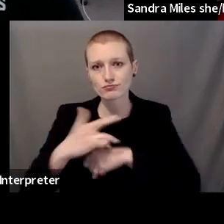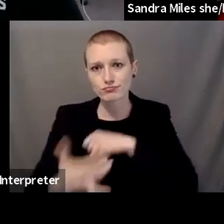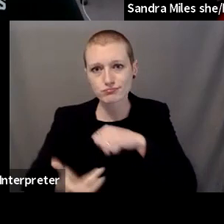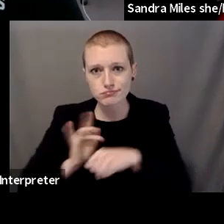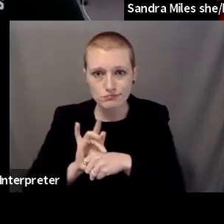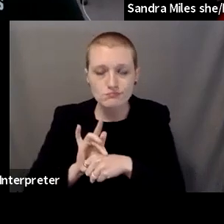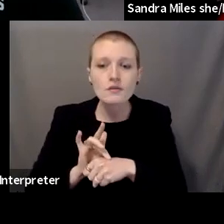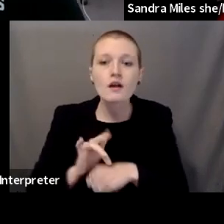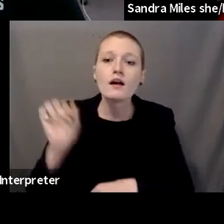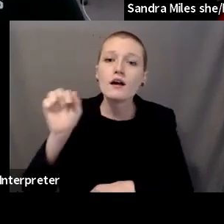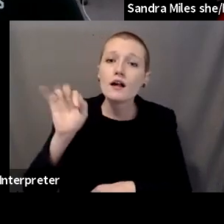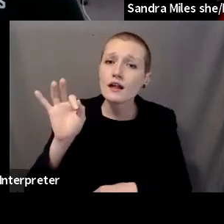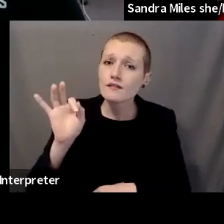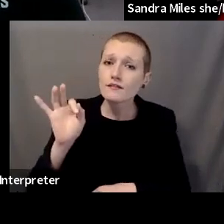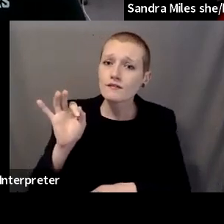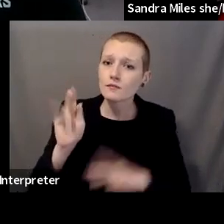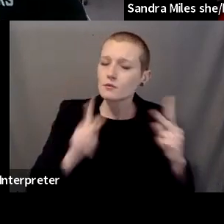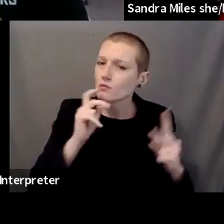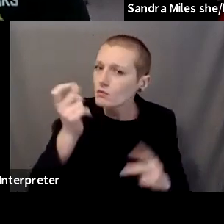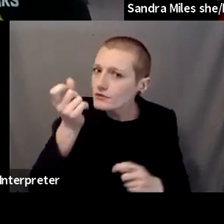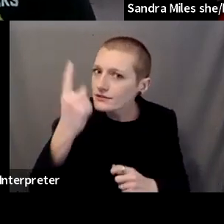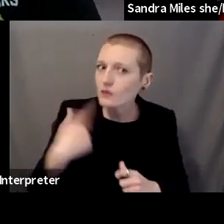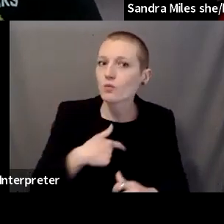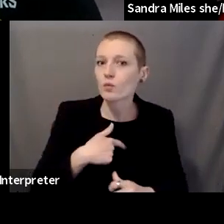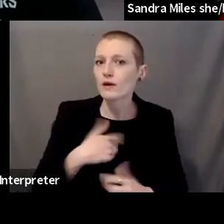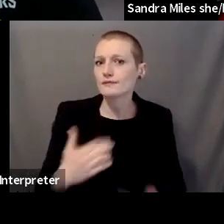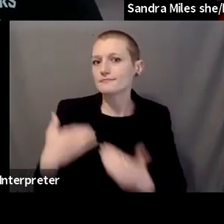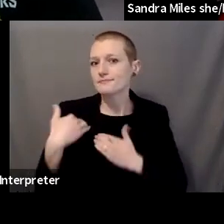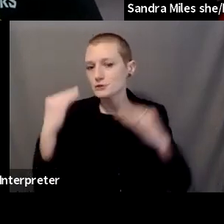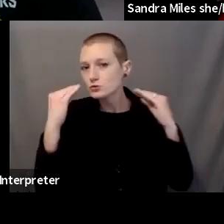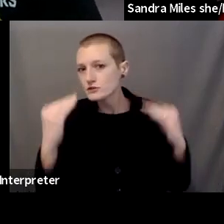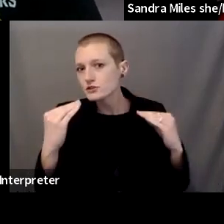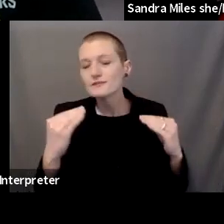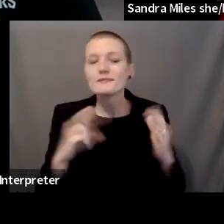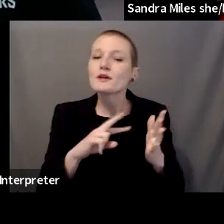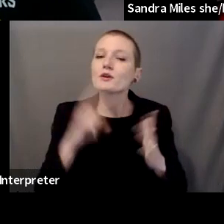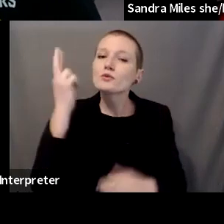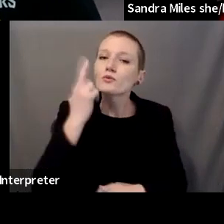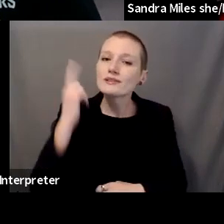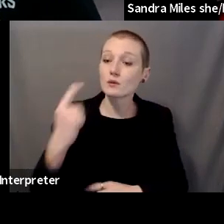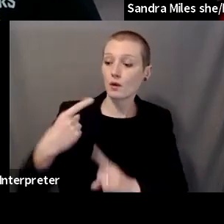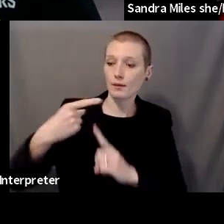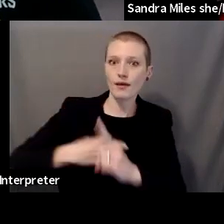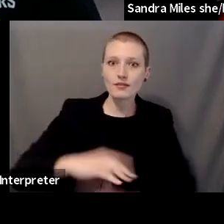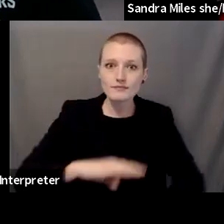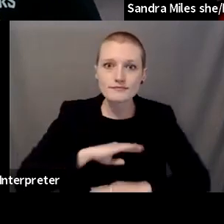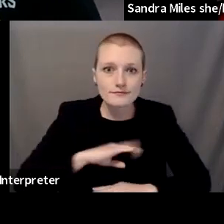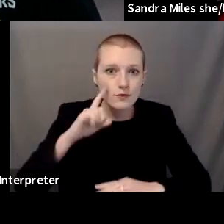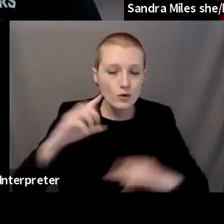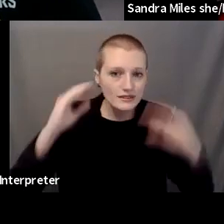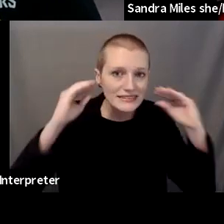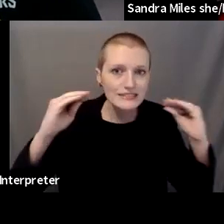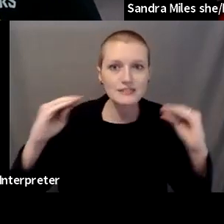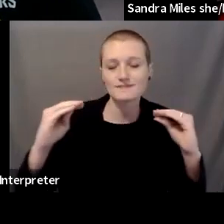up to us to teach them. And that's why we can't rely just on 1 month to be able to teach people. We have to be able to